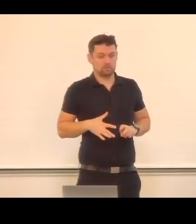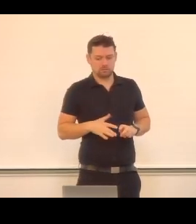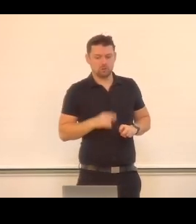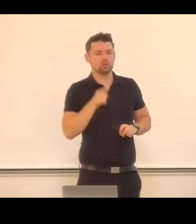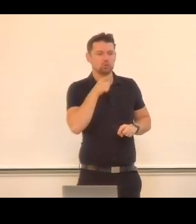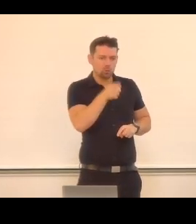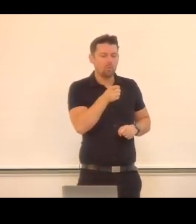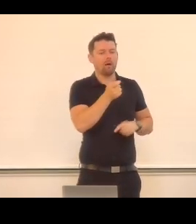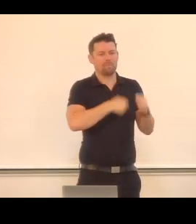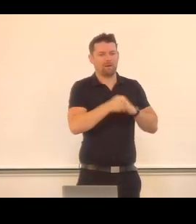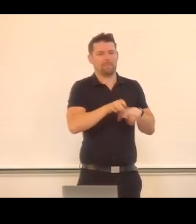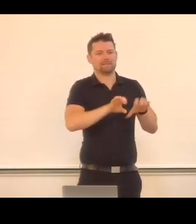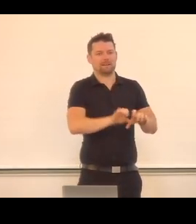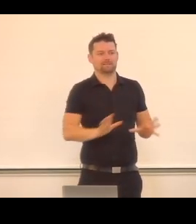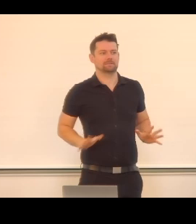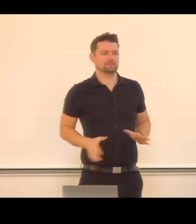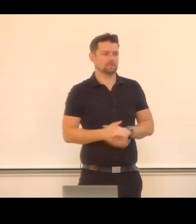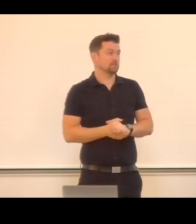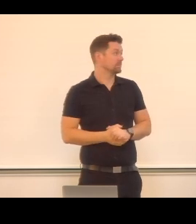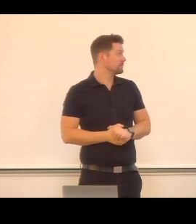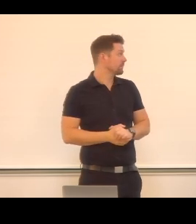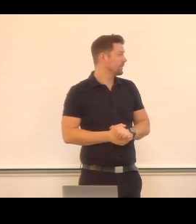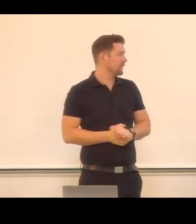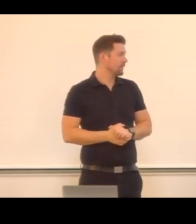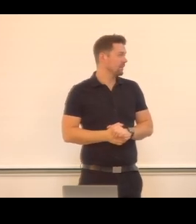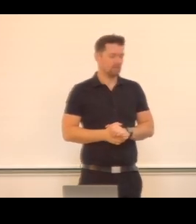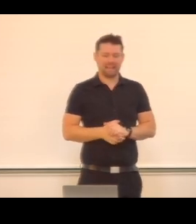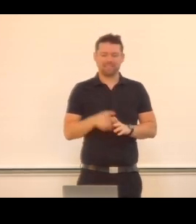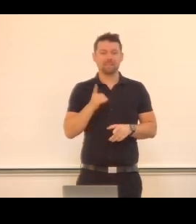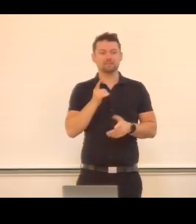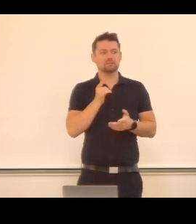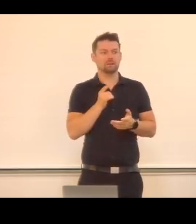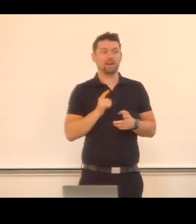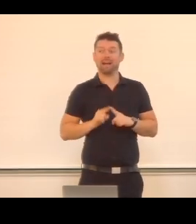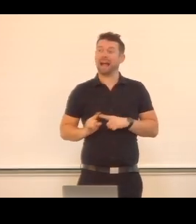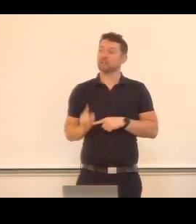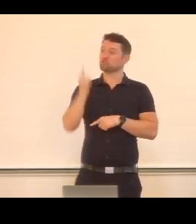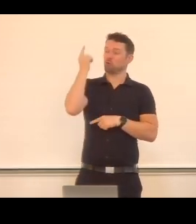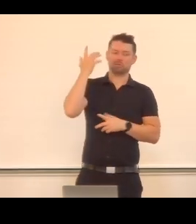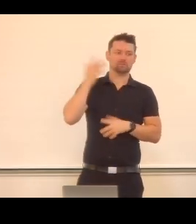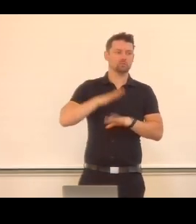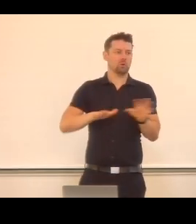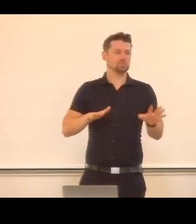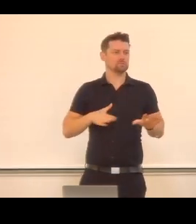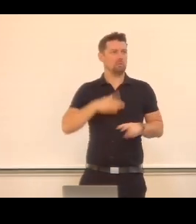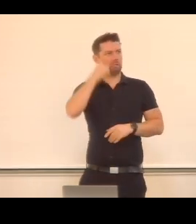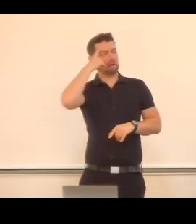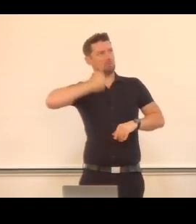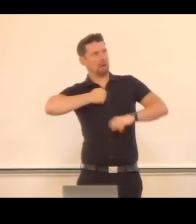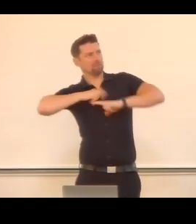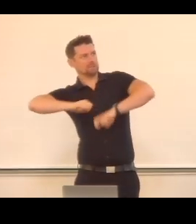science. And to me, that's even more NASA-like. Astronauts are not bringing their own research to the space